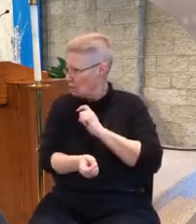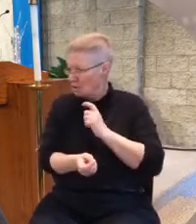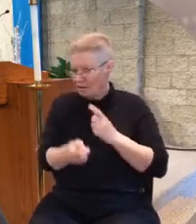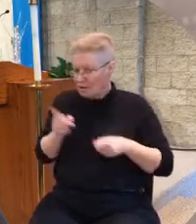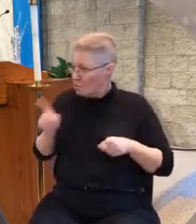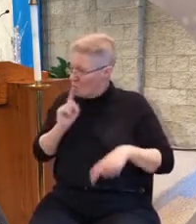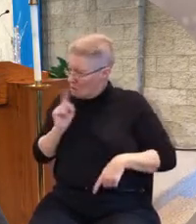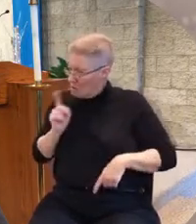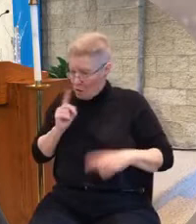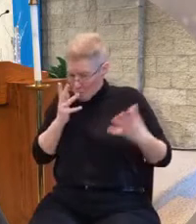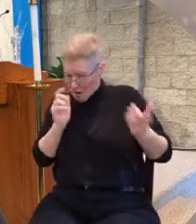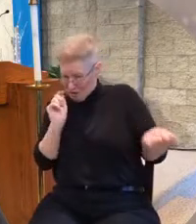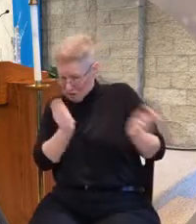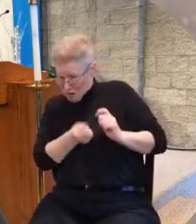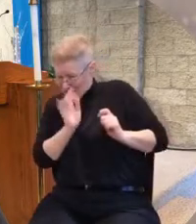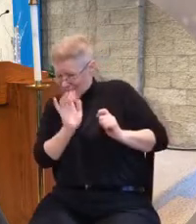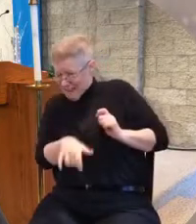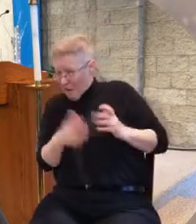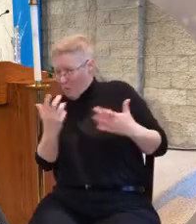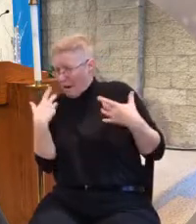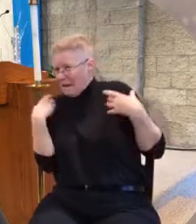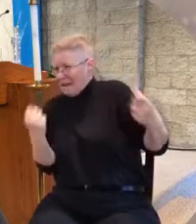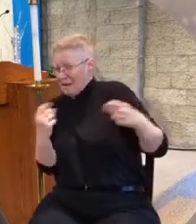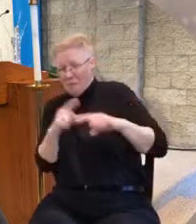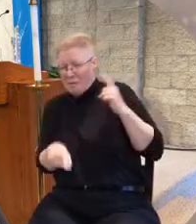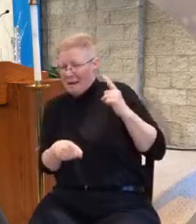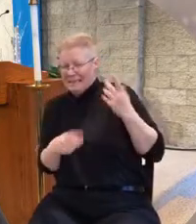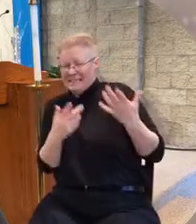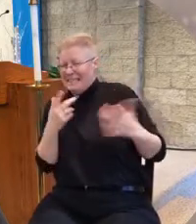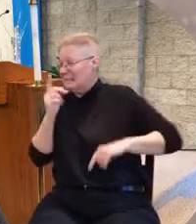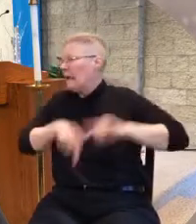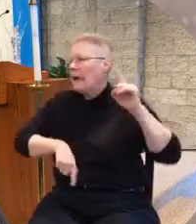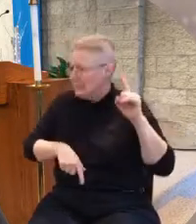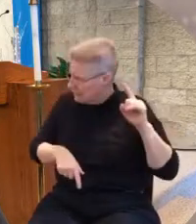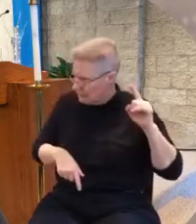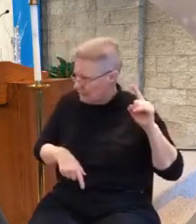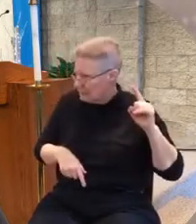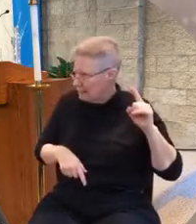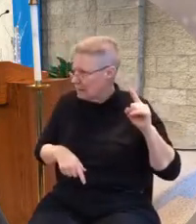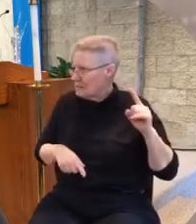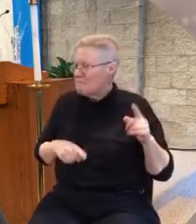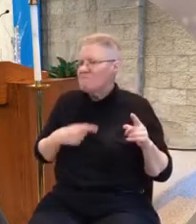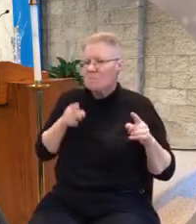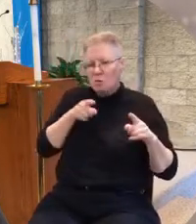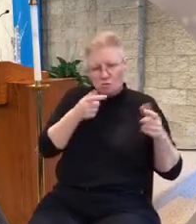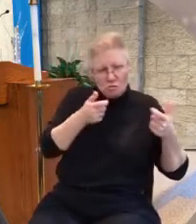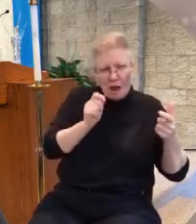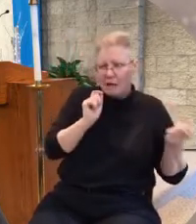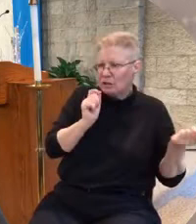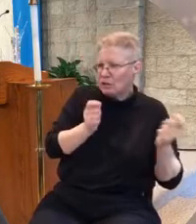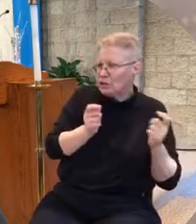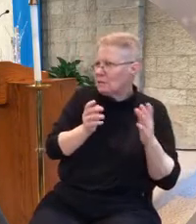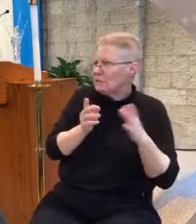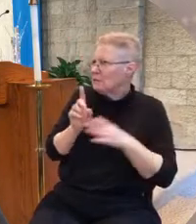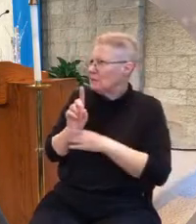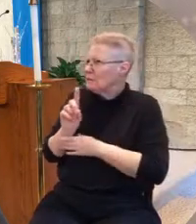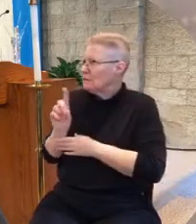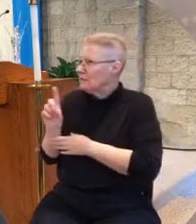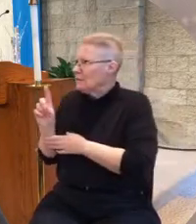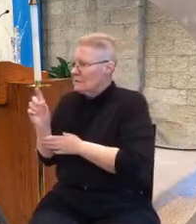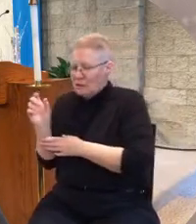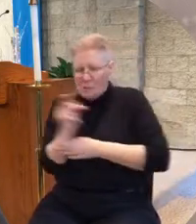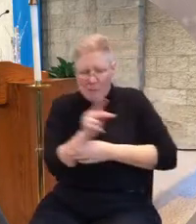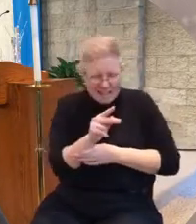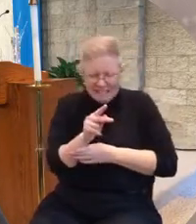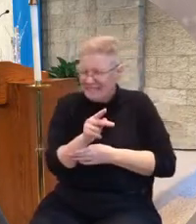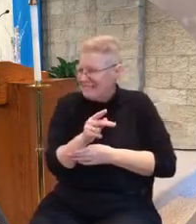to change it and heal, you just can't seem to. And you keep defaulting back to what's familiar, even